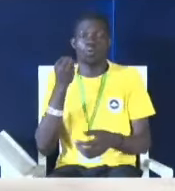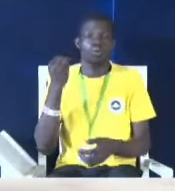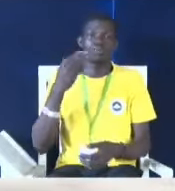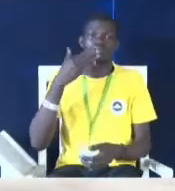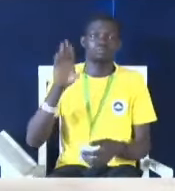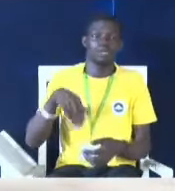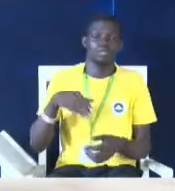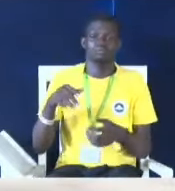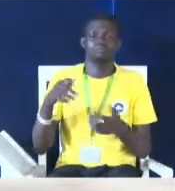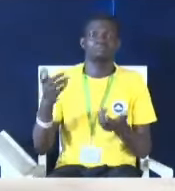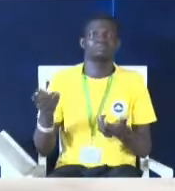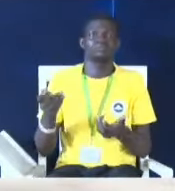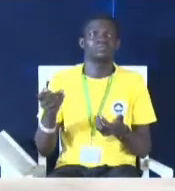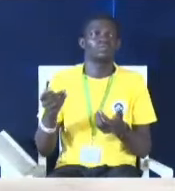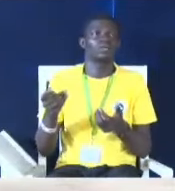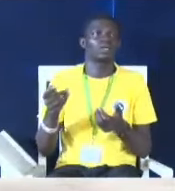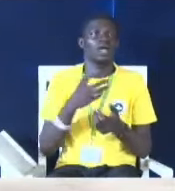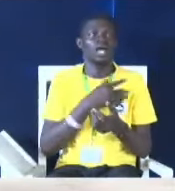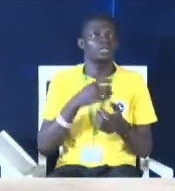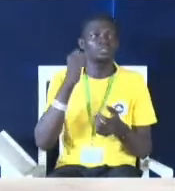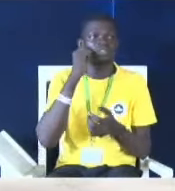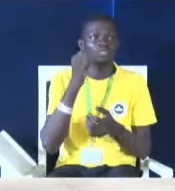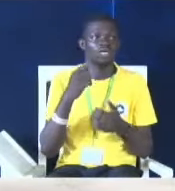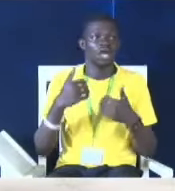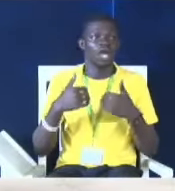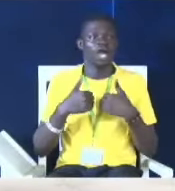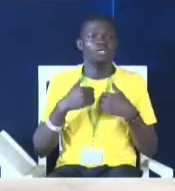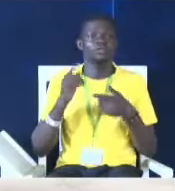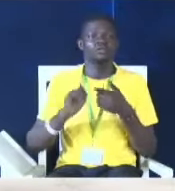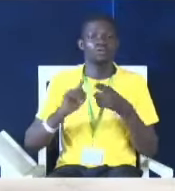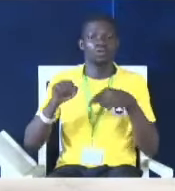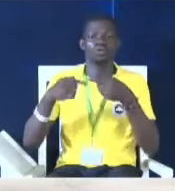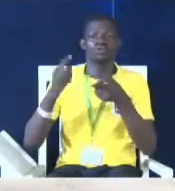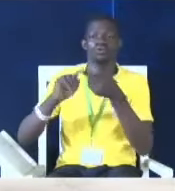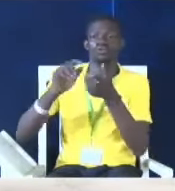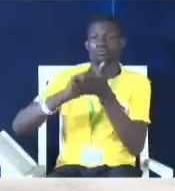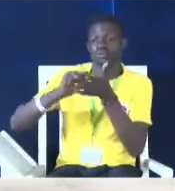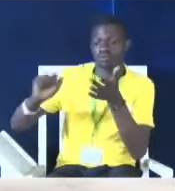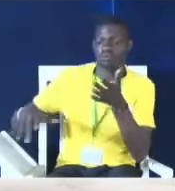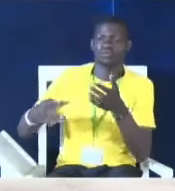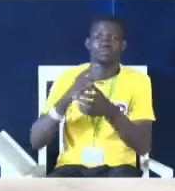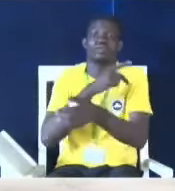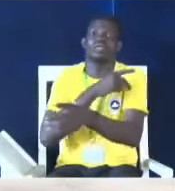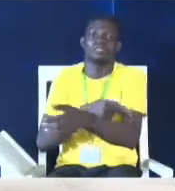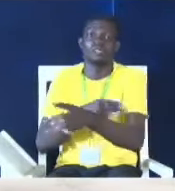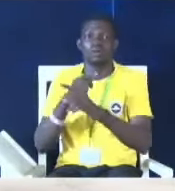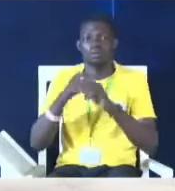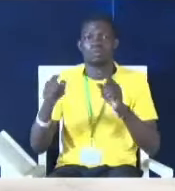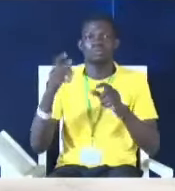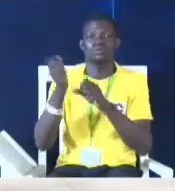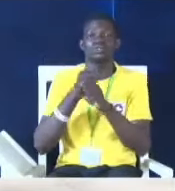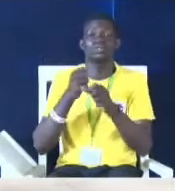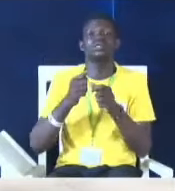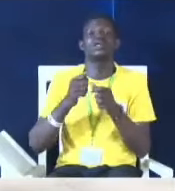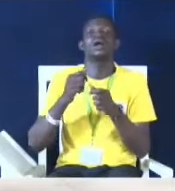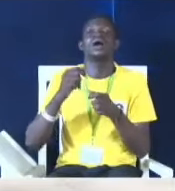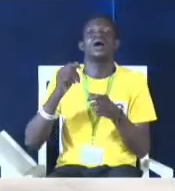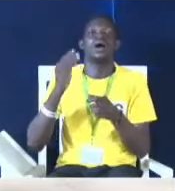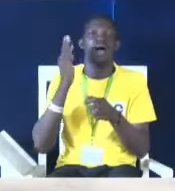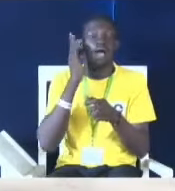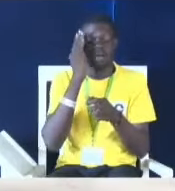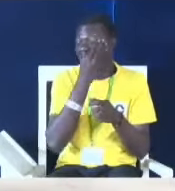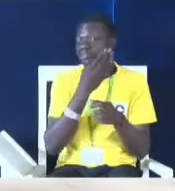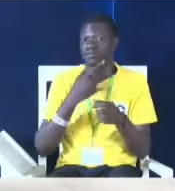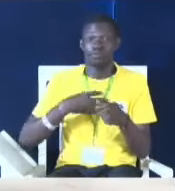had spoiled, and she had to go for evacuation. But she took the handkerchief on which her